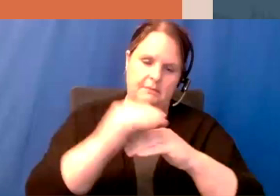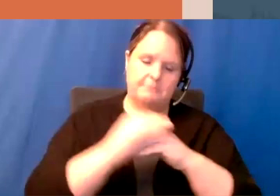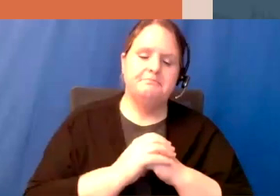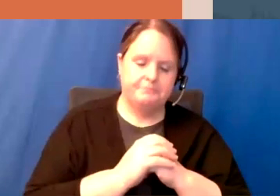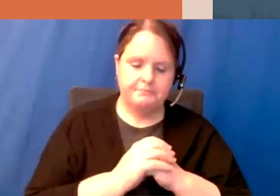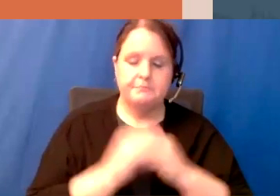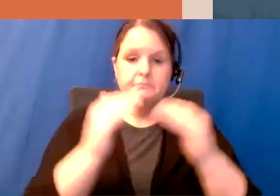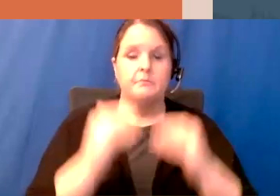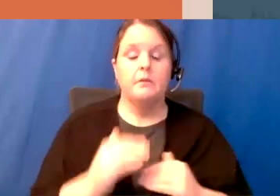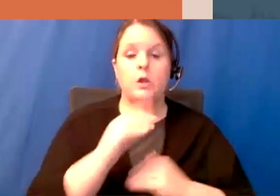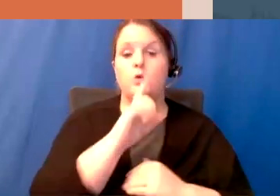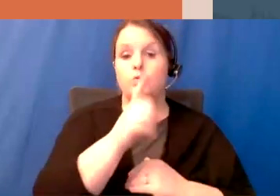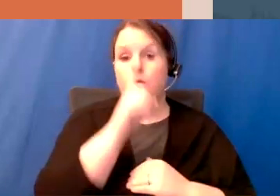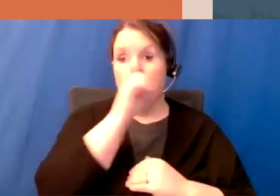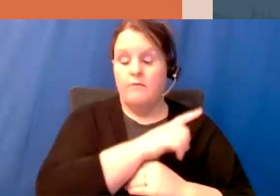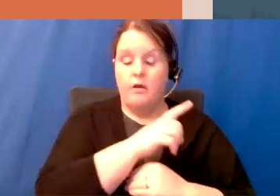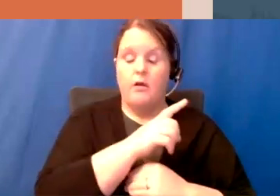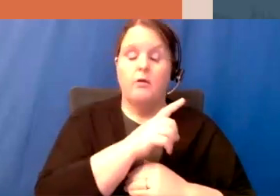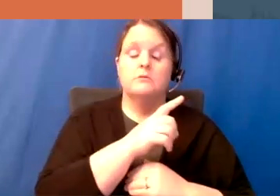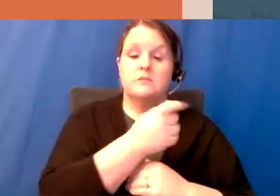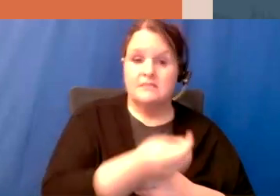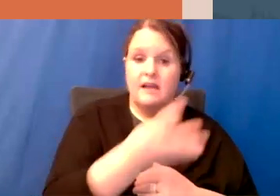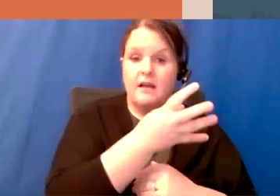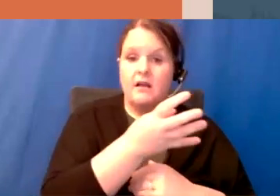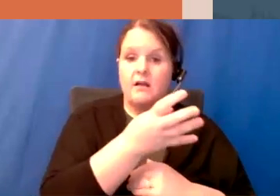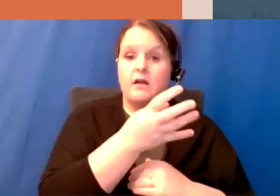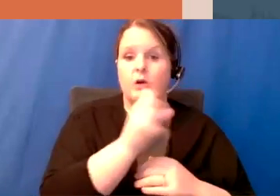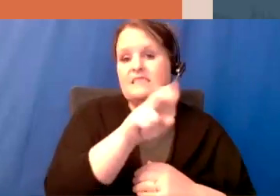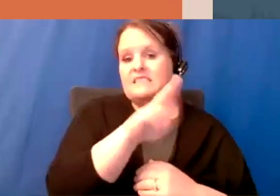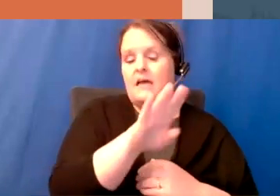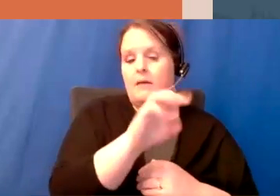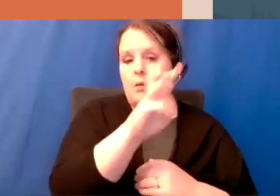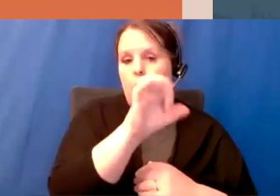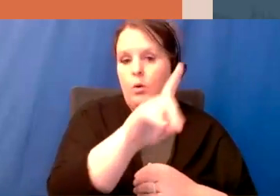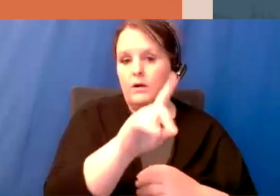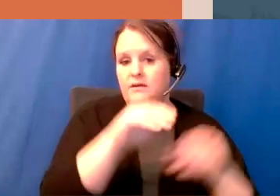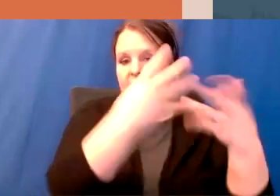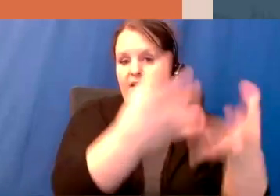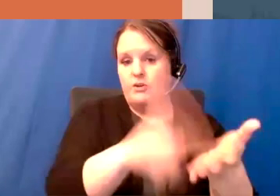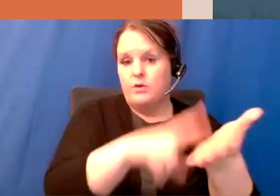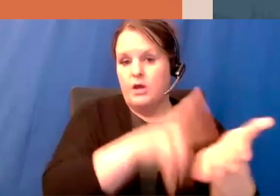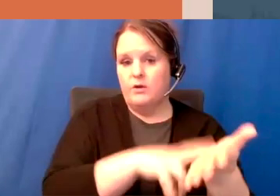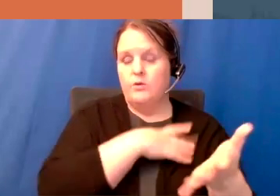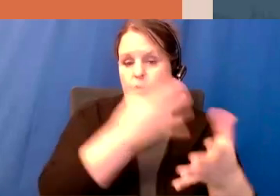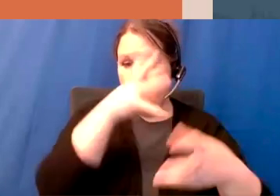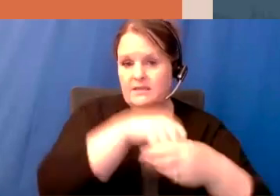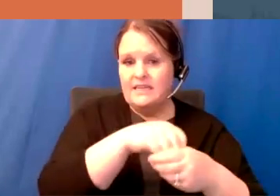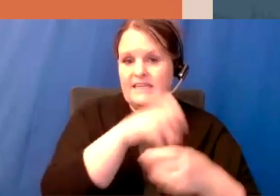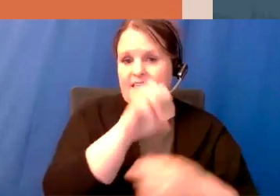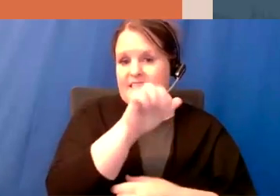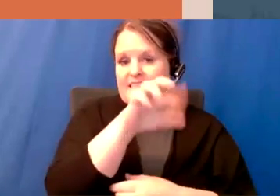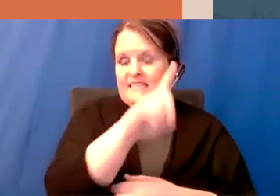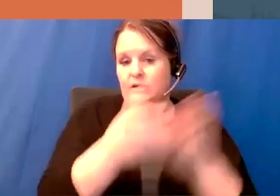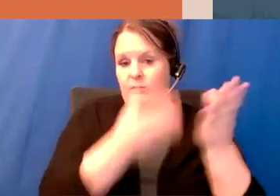True or false? Subawards are granted to contractors who participate in a sealed bidding process. That is